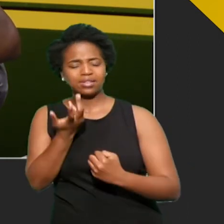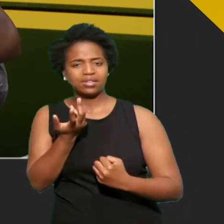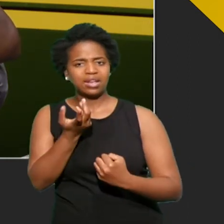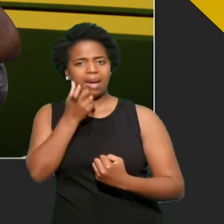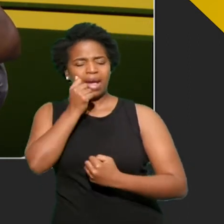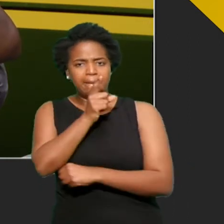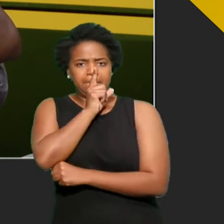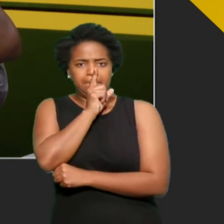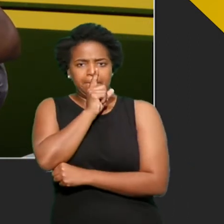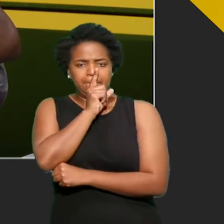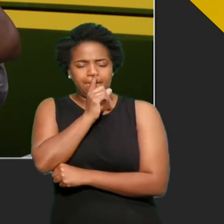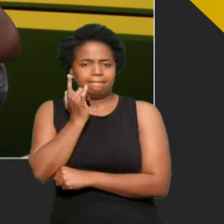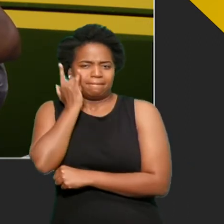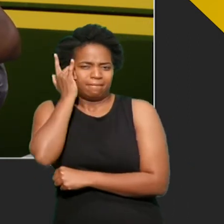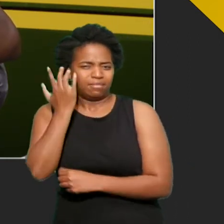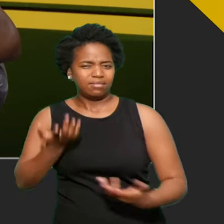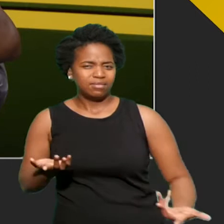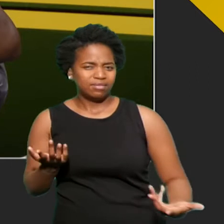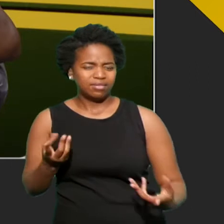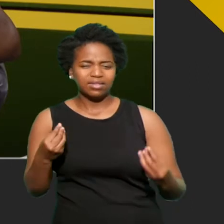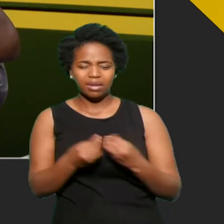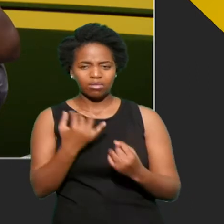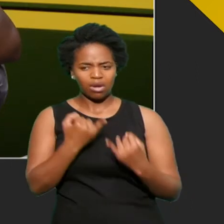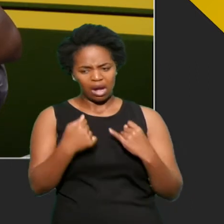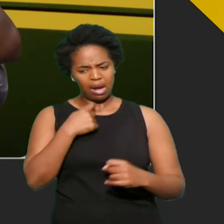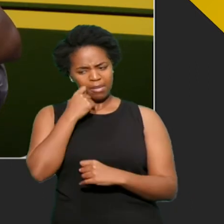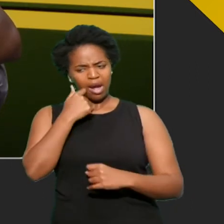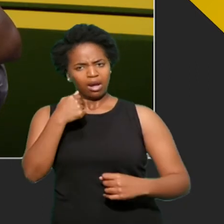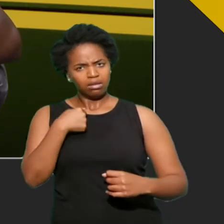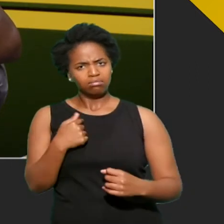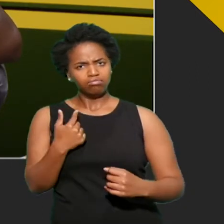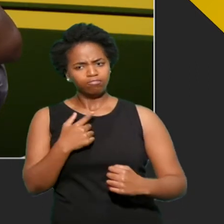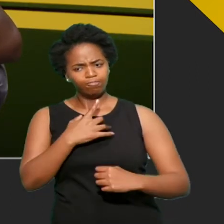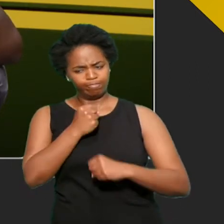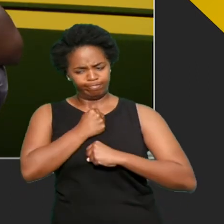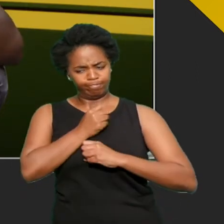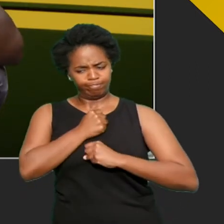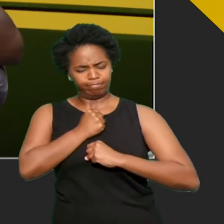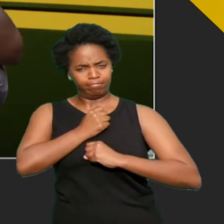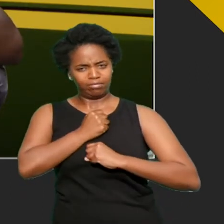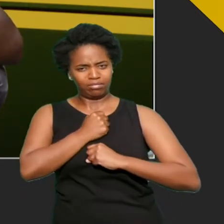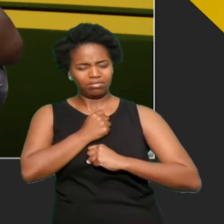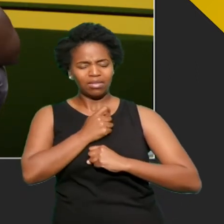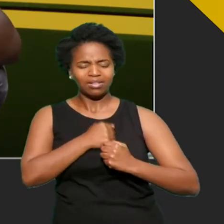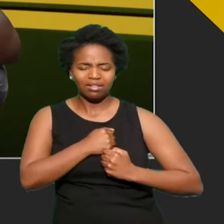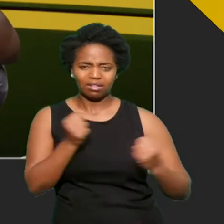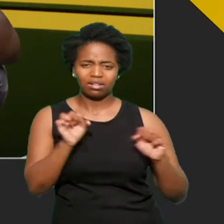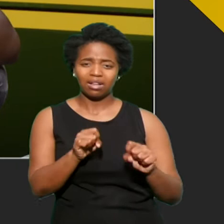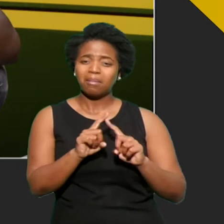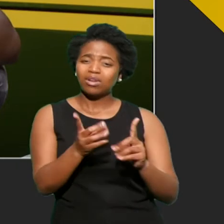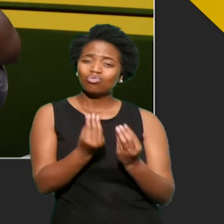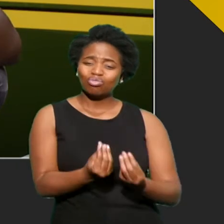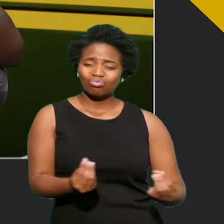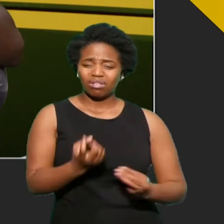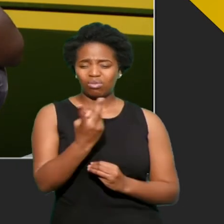of understanding that, listen, something is going wrong because I'm a man. It's part of the process. But not just to look at men, also children involved